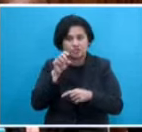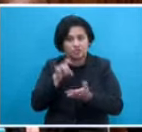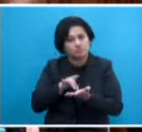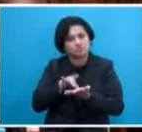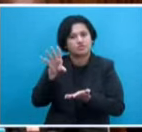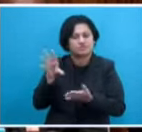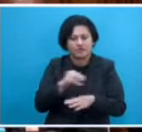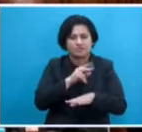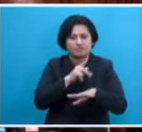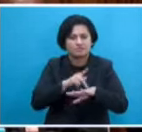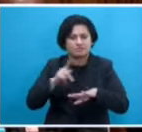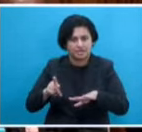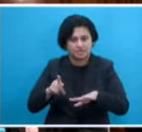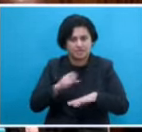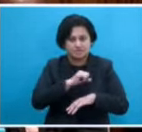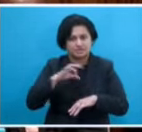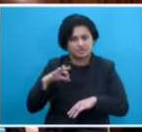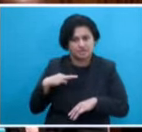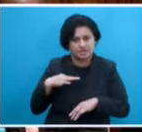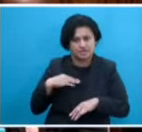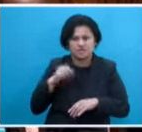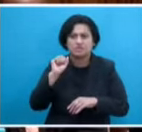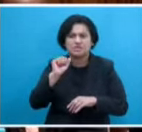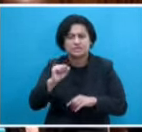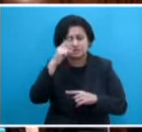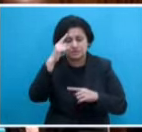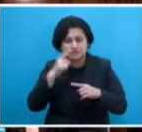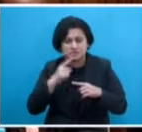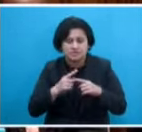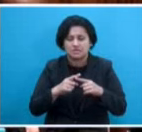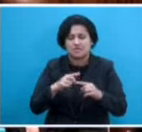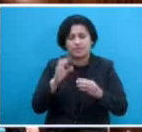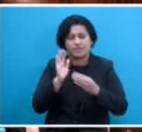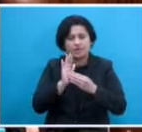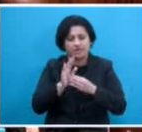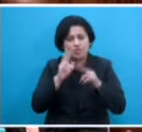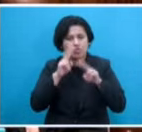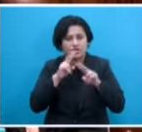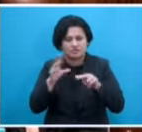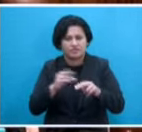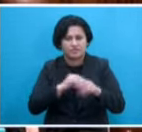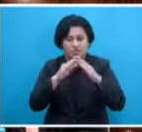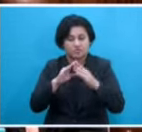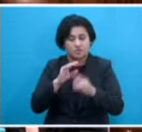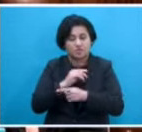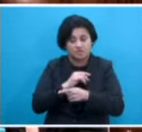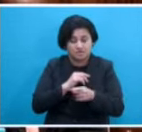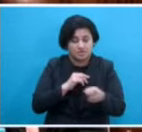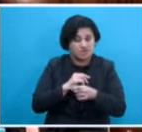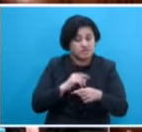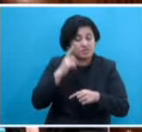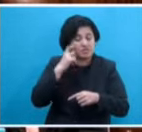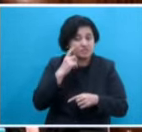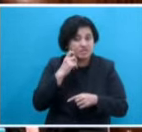portrayed during this very challenging time and turning their adversity into positivity. I want